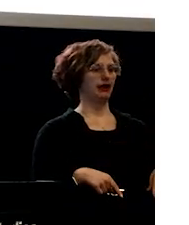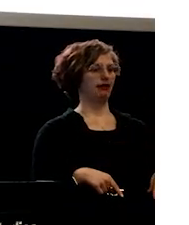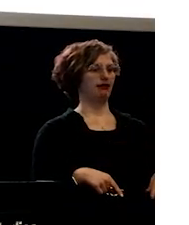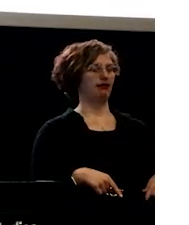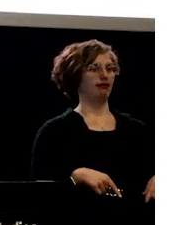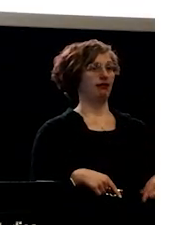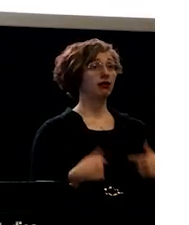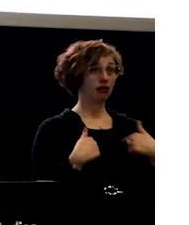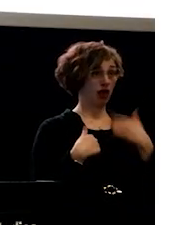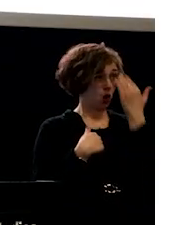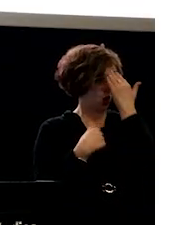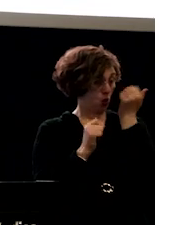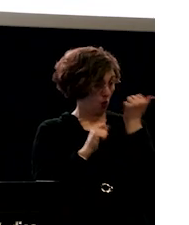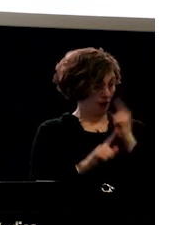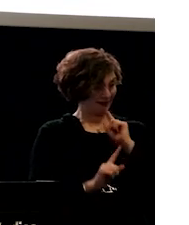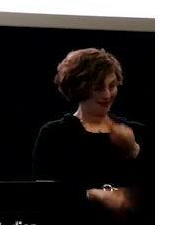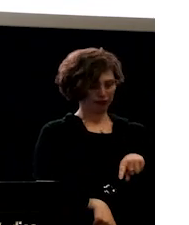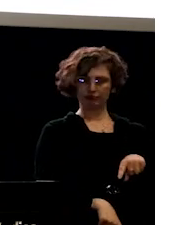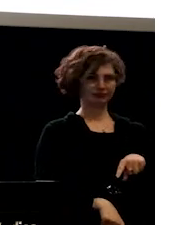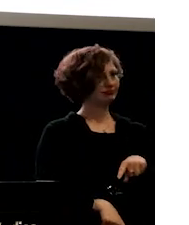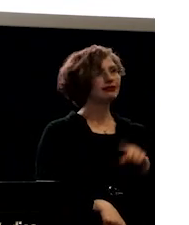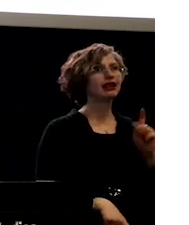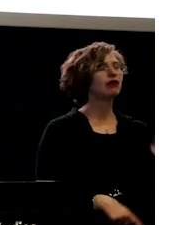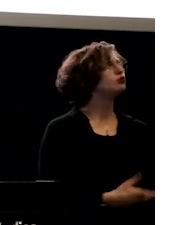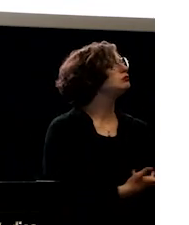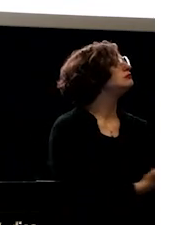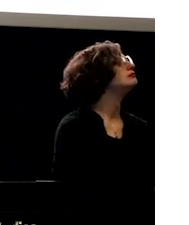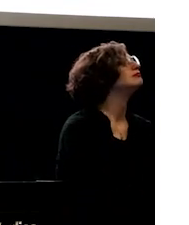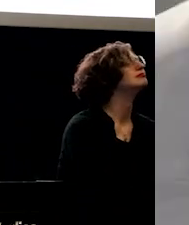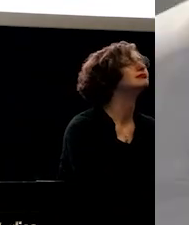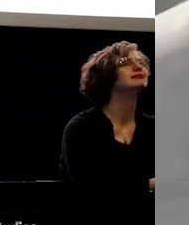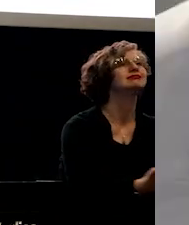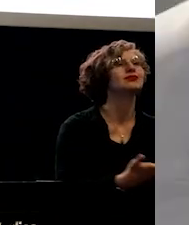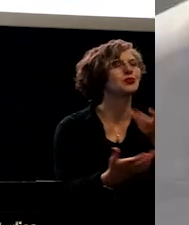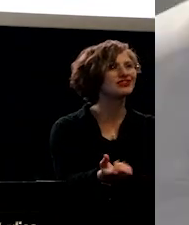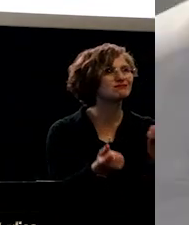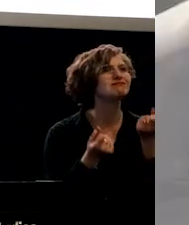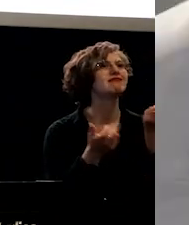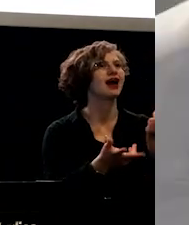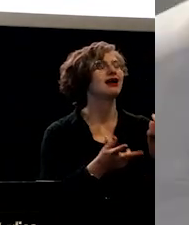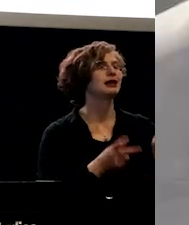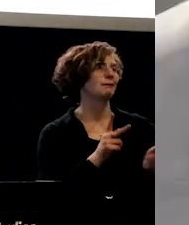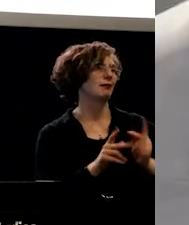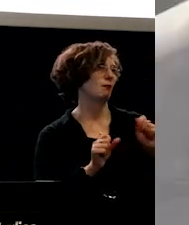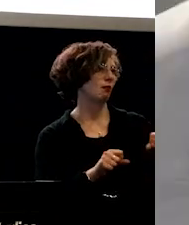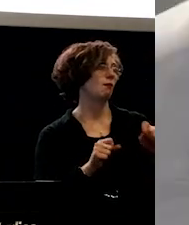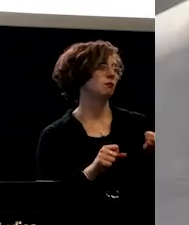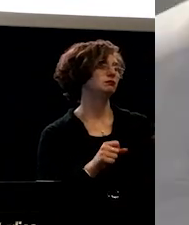It requires me to talk to as many people as possible. The second initiative that